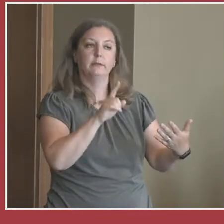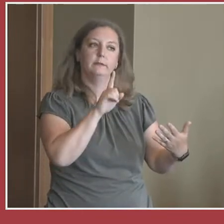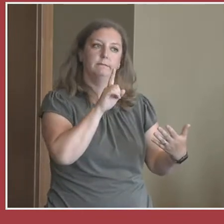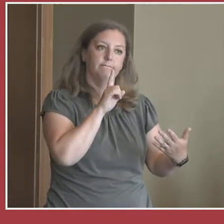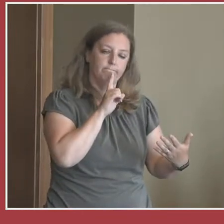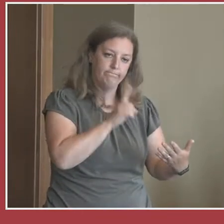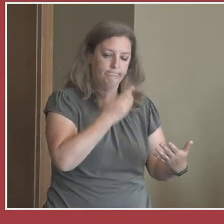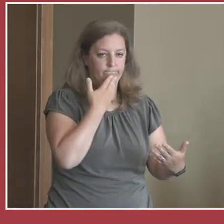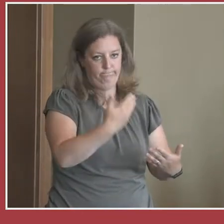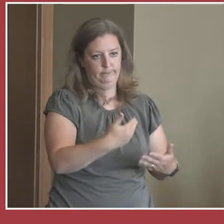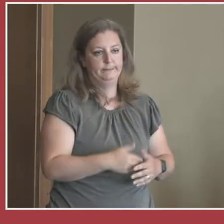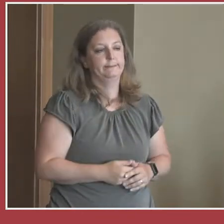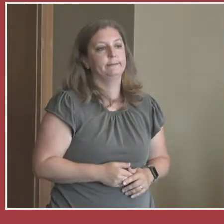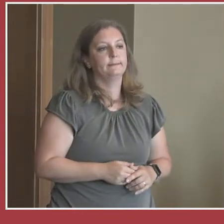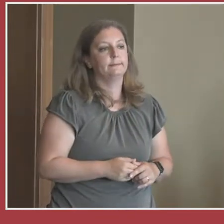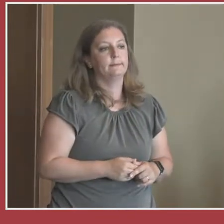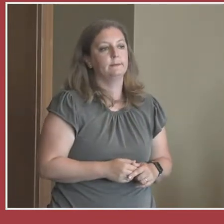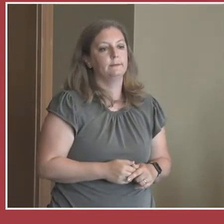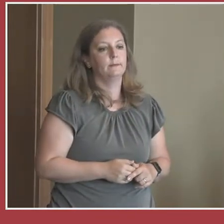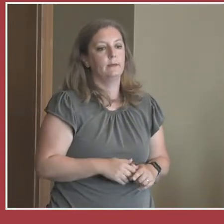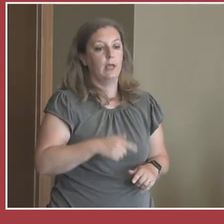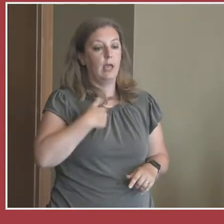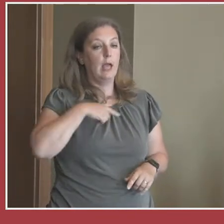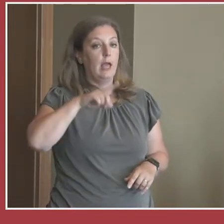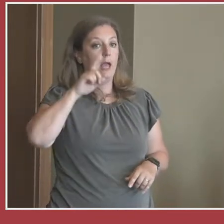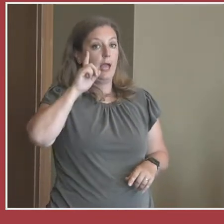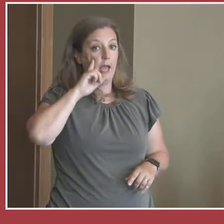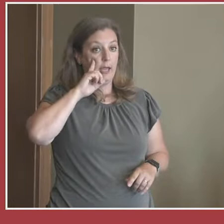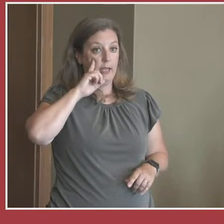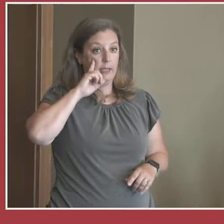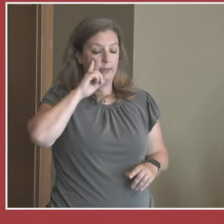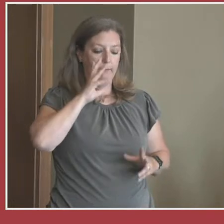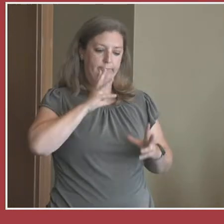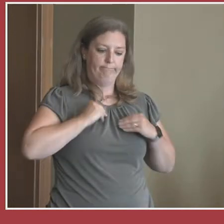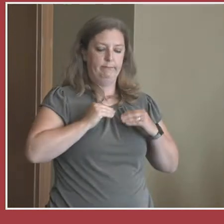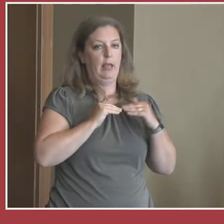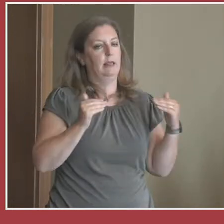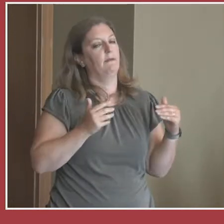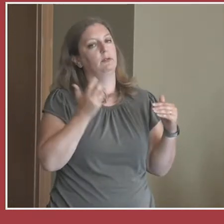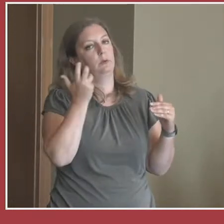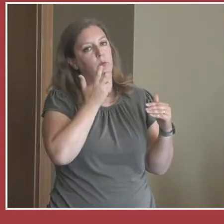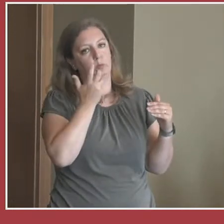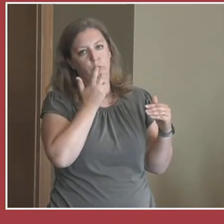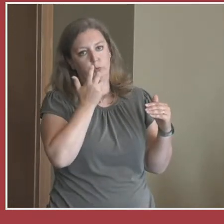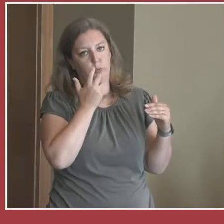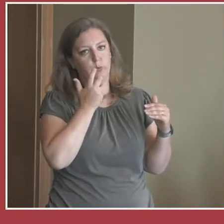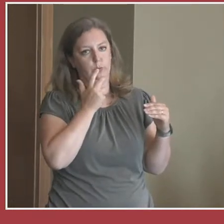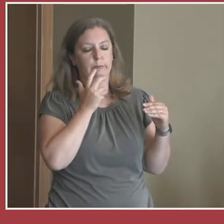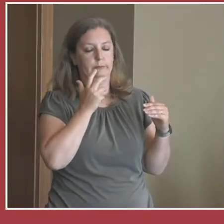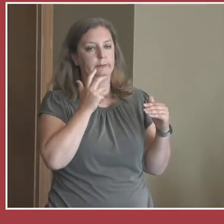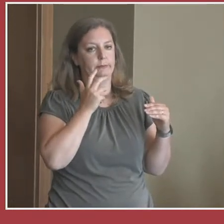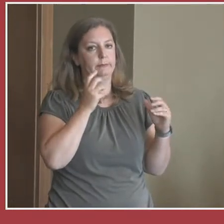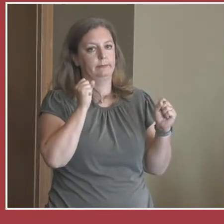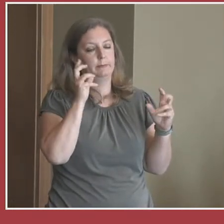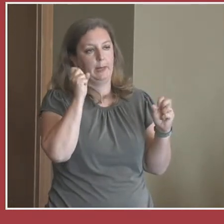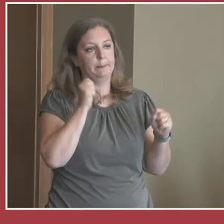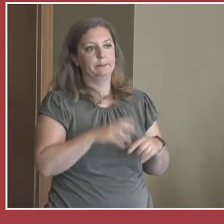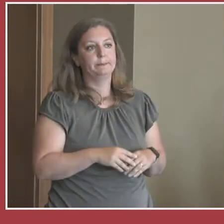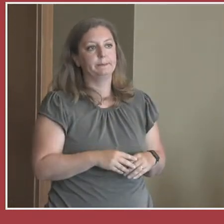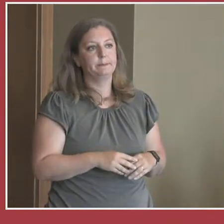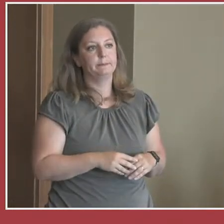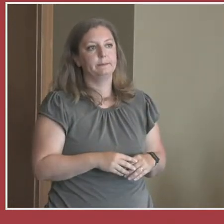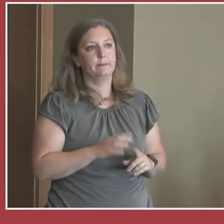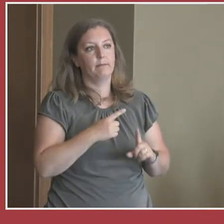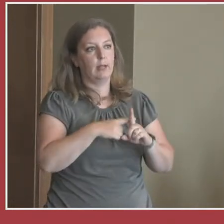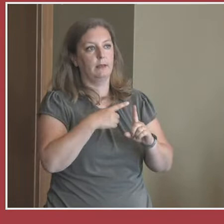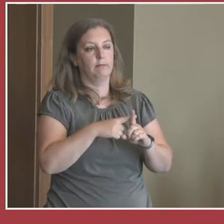good. And I think the acceptance level was extremely positive.